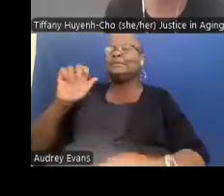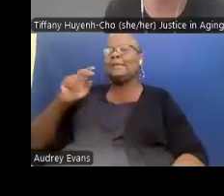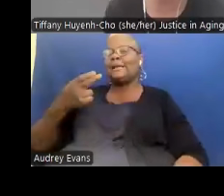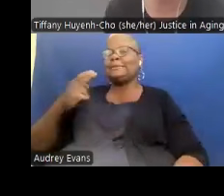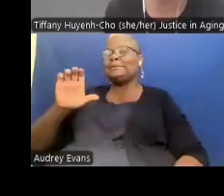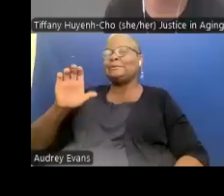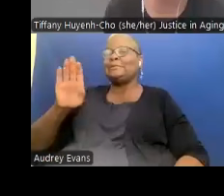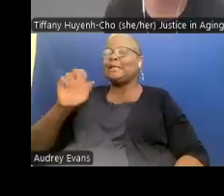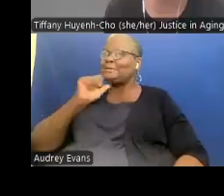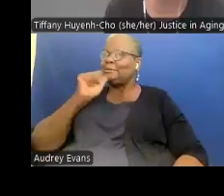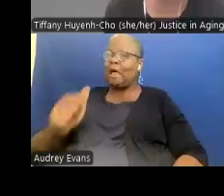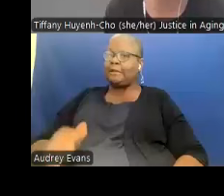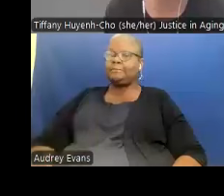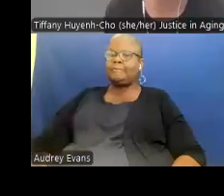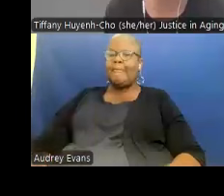not.